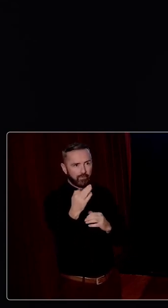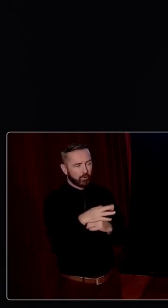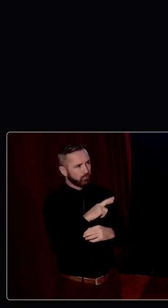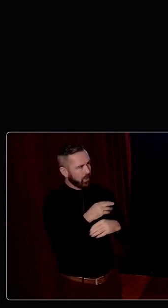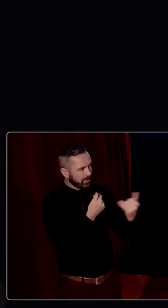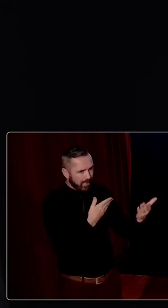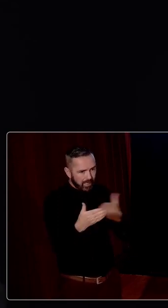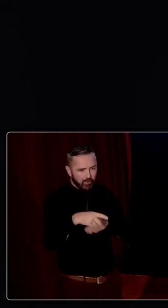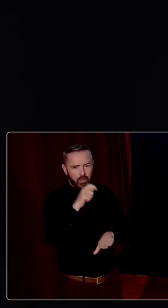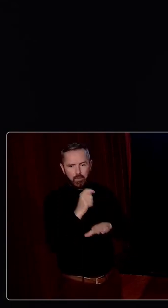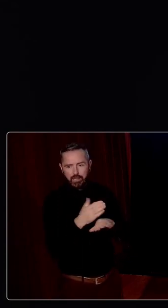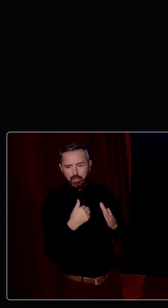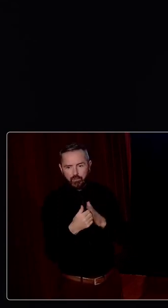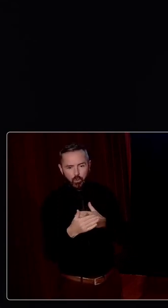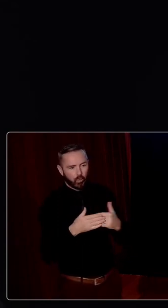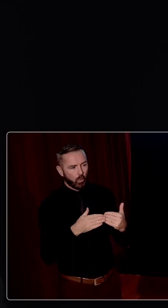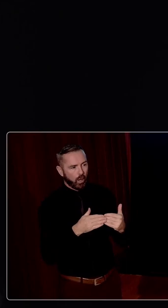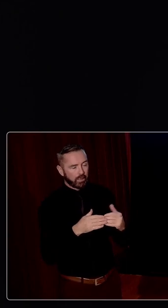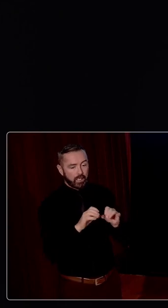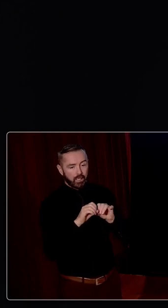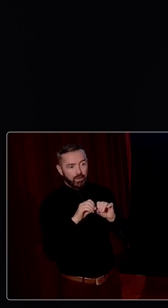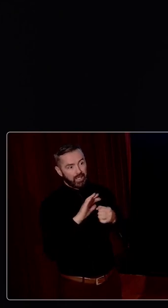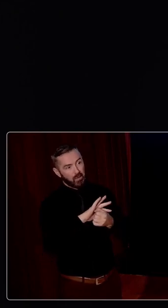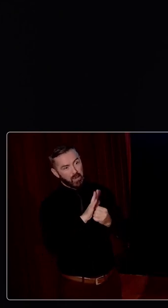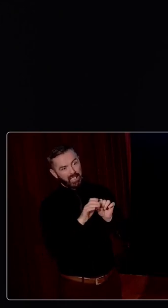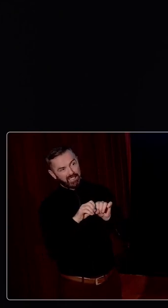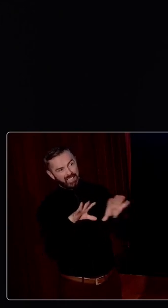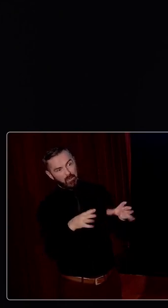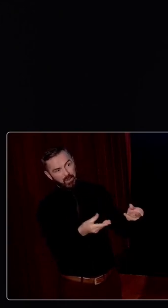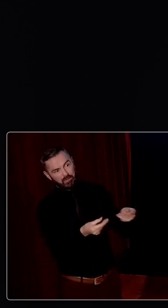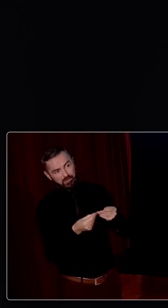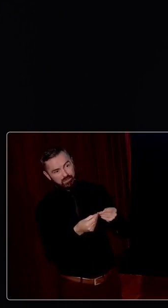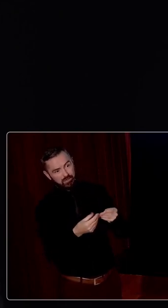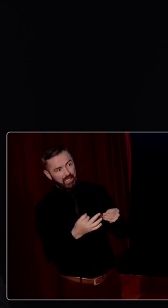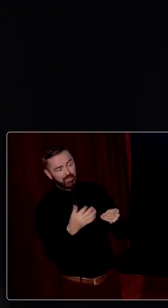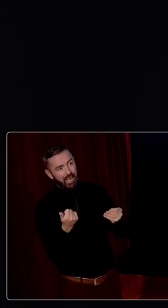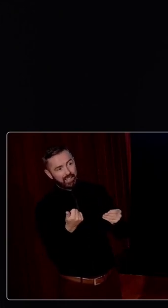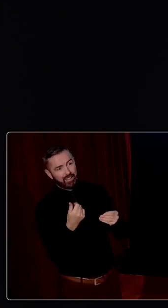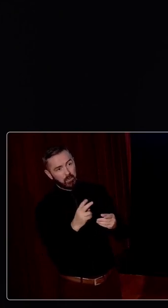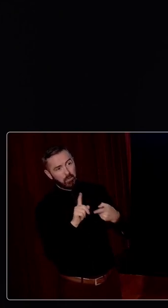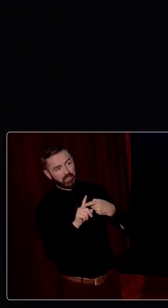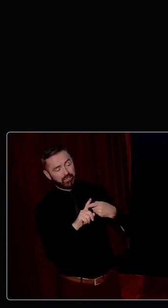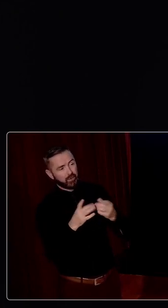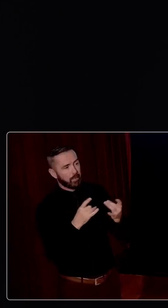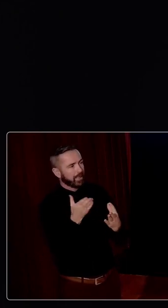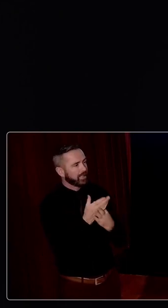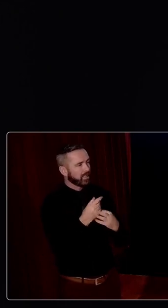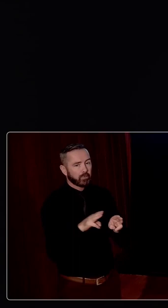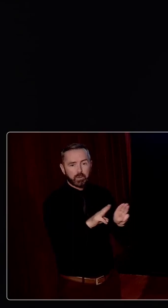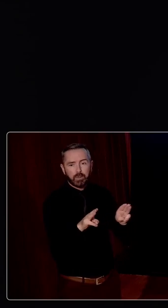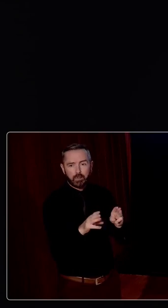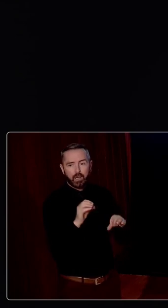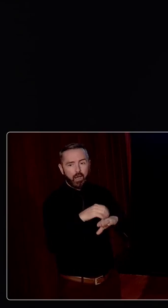really delivering on the best of what the pandemic, if we can look at any silver linings, have brought in terms of making this accessible to